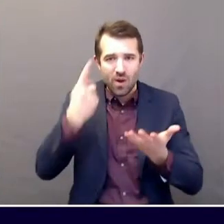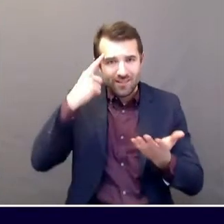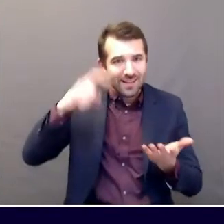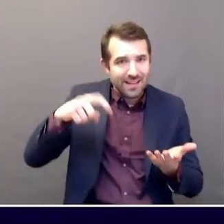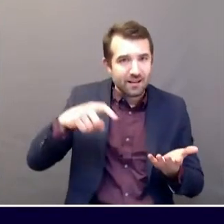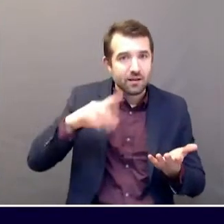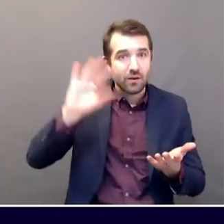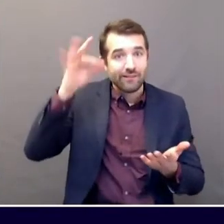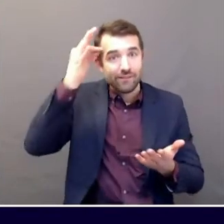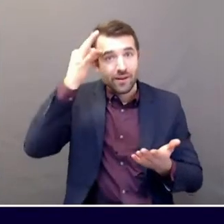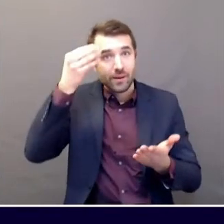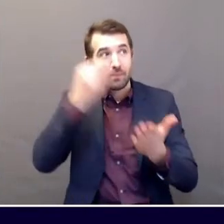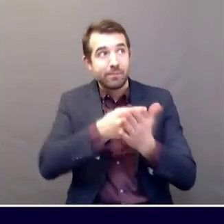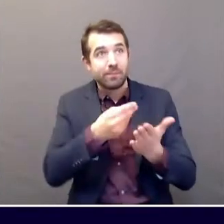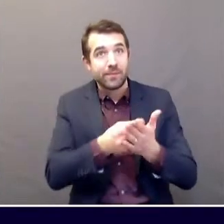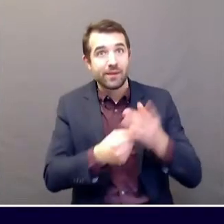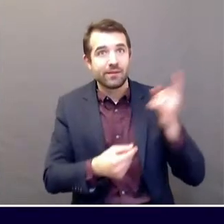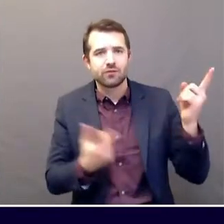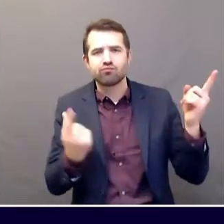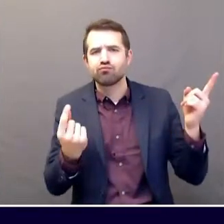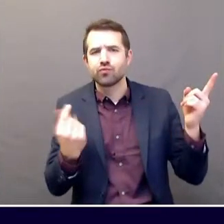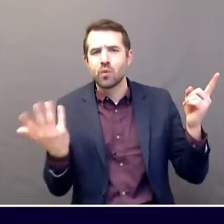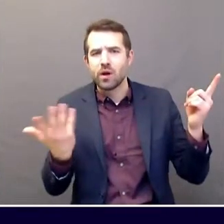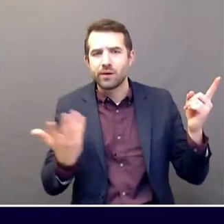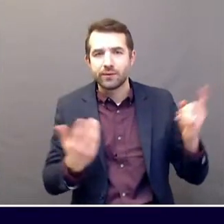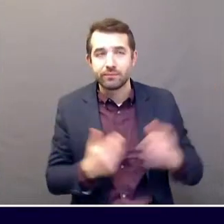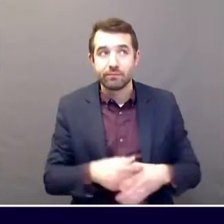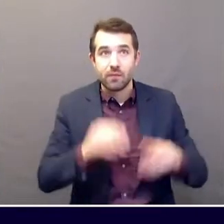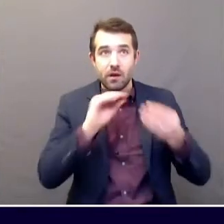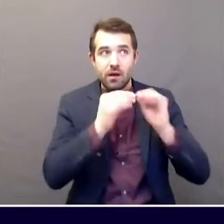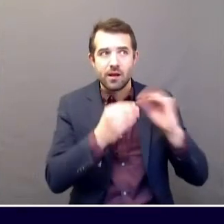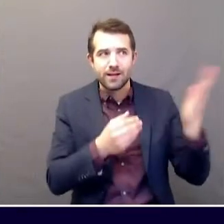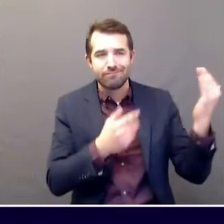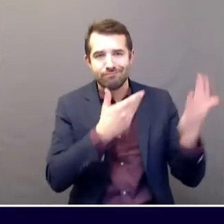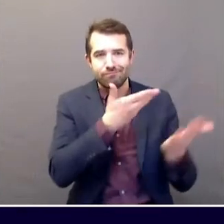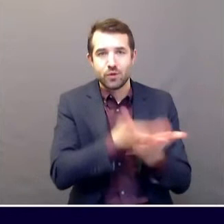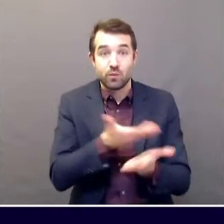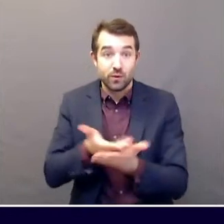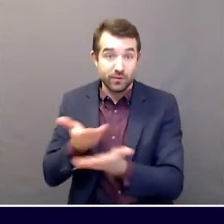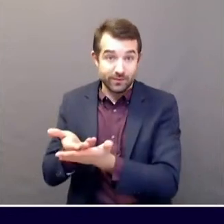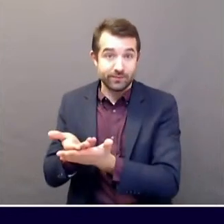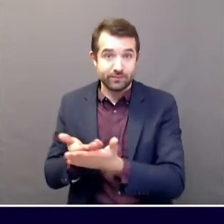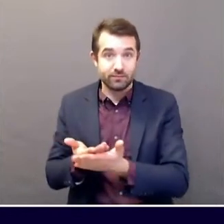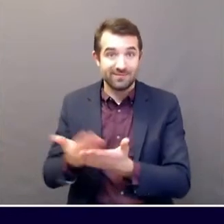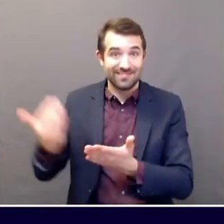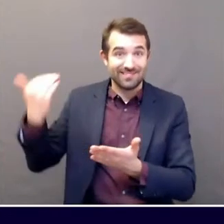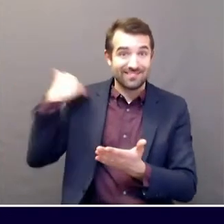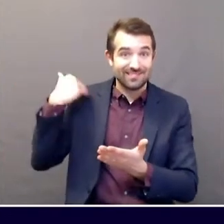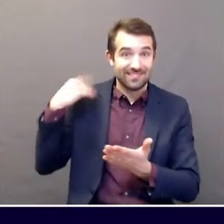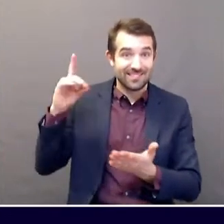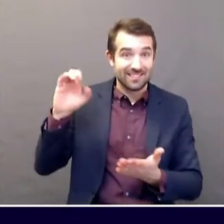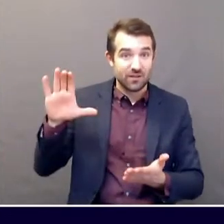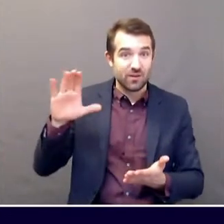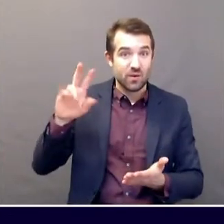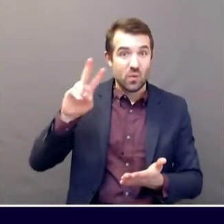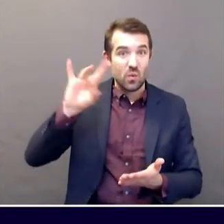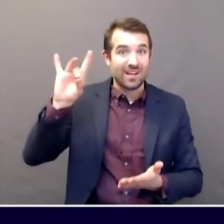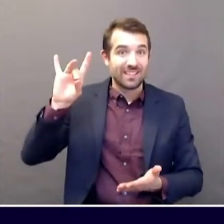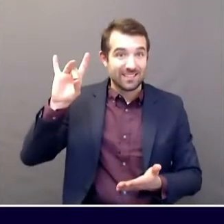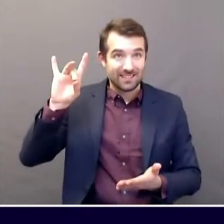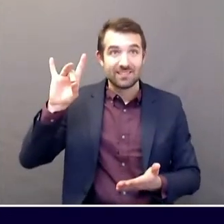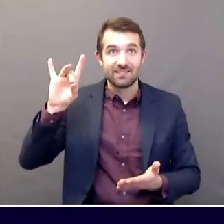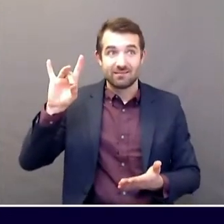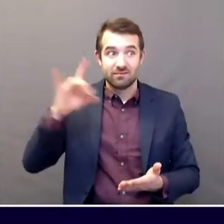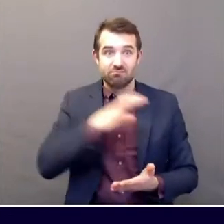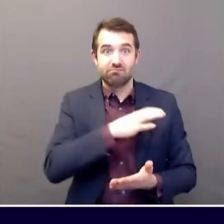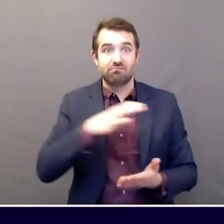occurred or came to the forefront really on December 28th. You remember the last week of congressional debate on the most